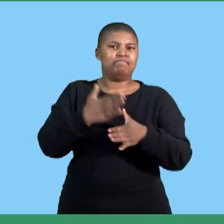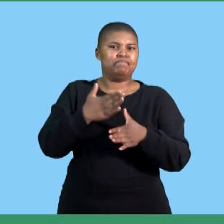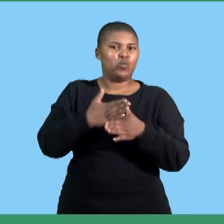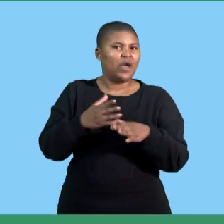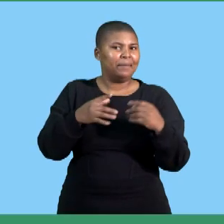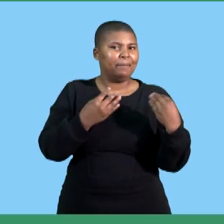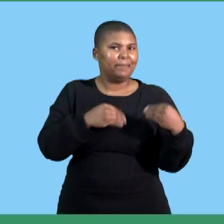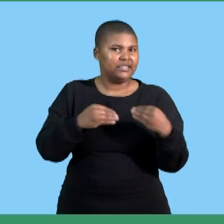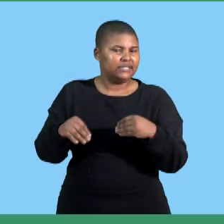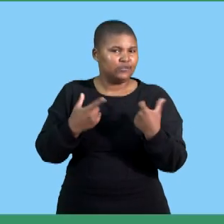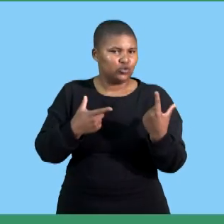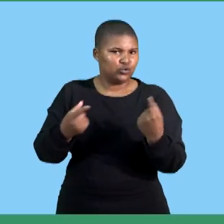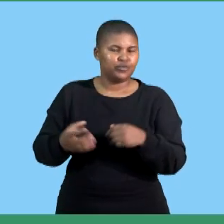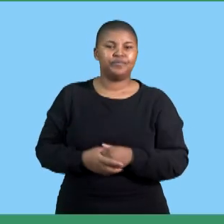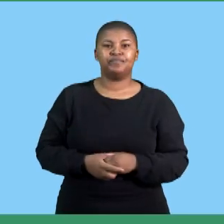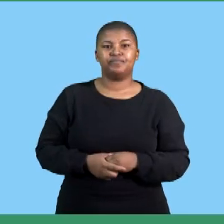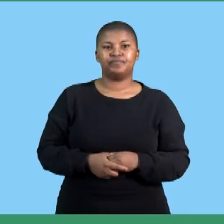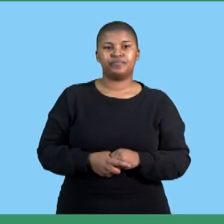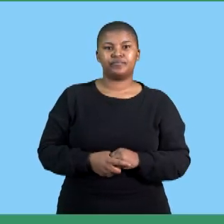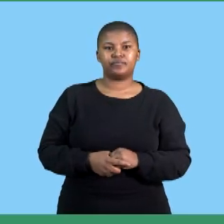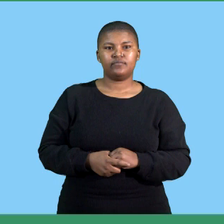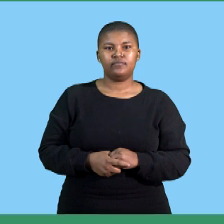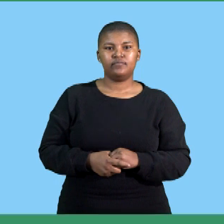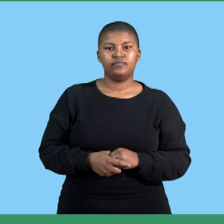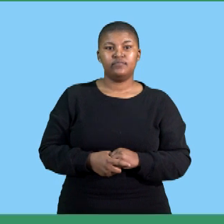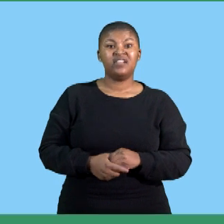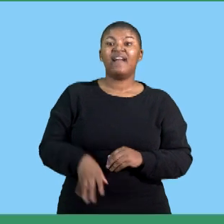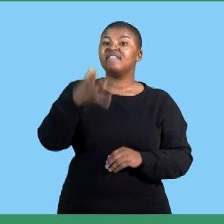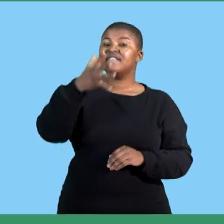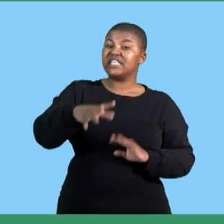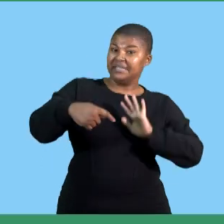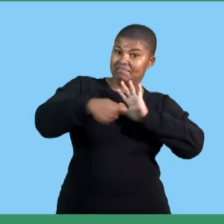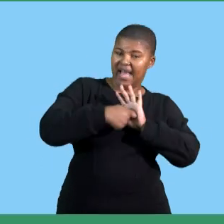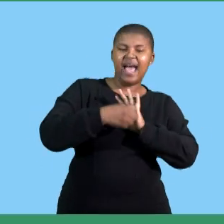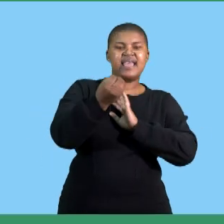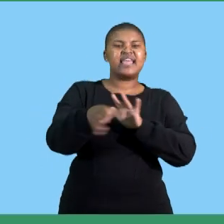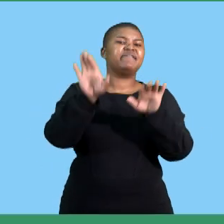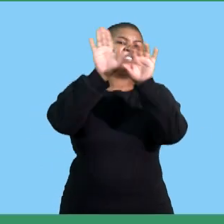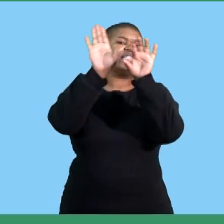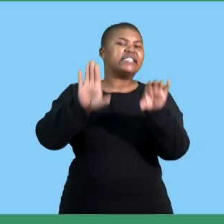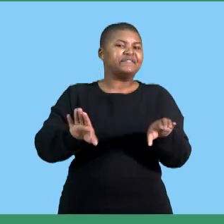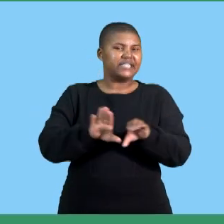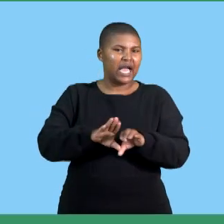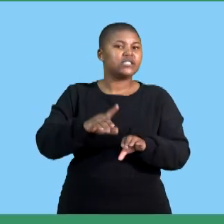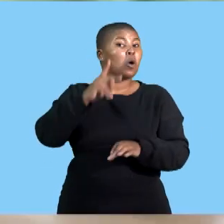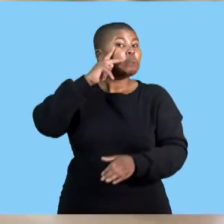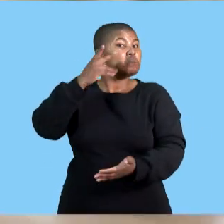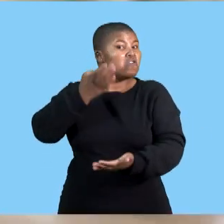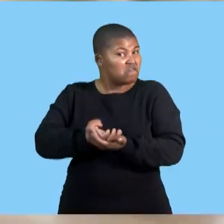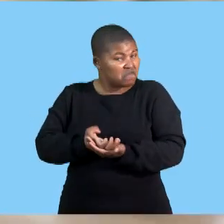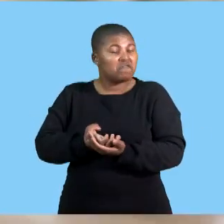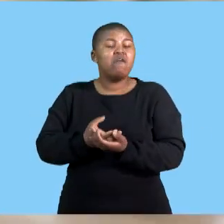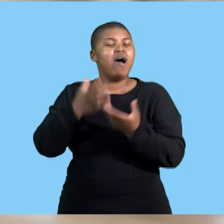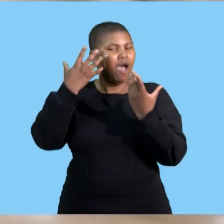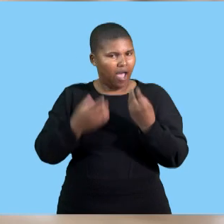Then shareholders receive a share certificate as proof of ownership. So the person or people who have bought shares, we call